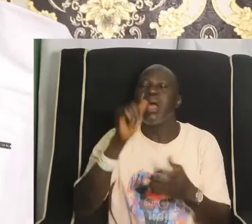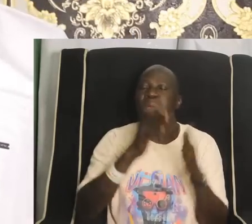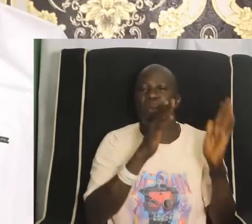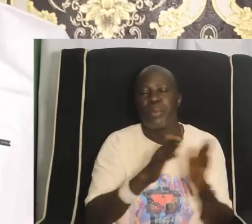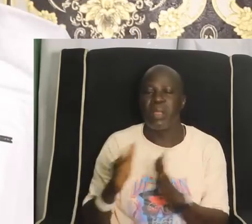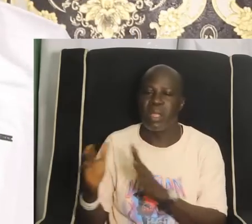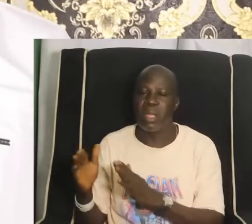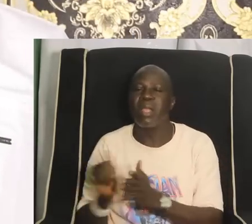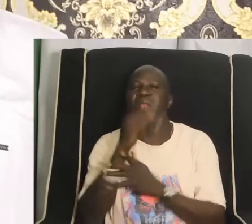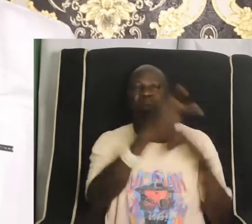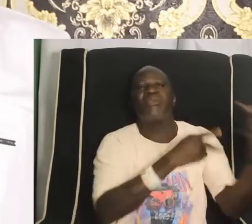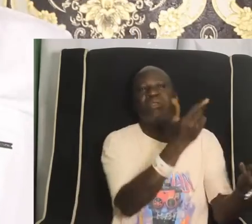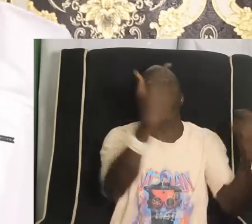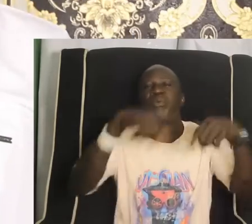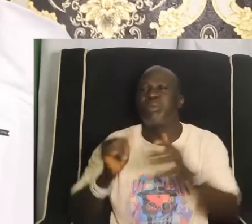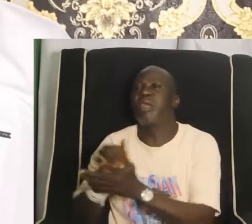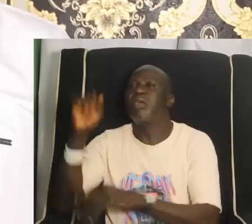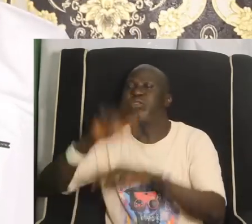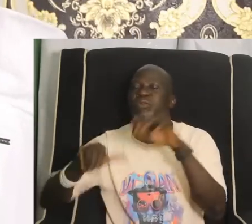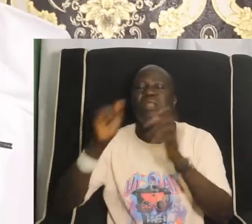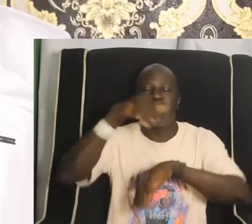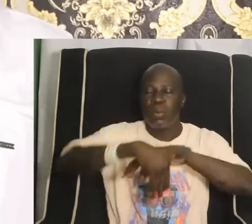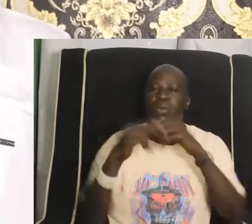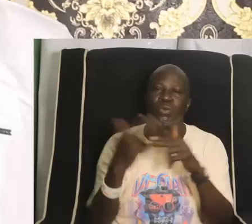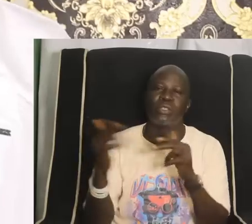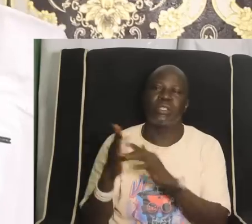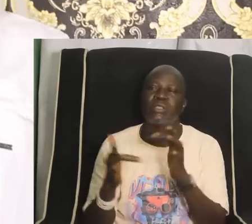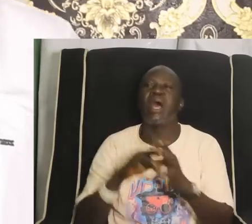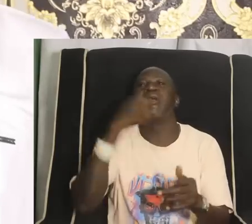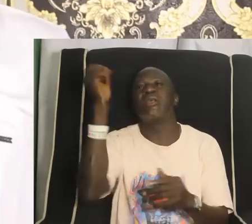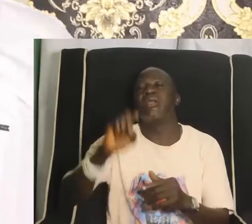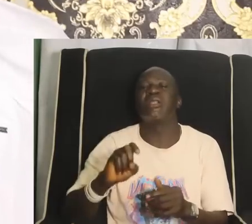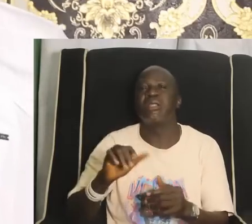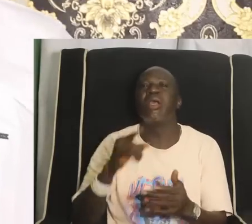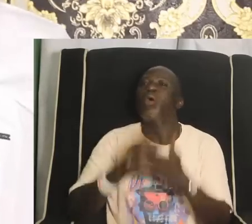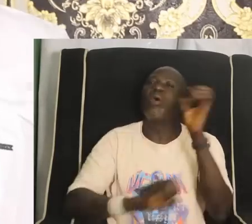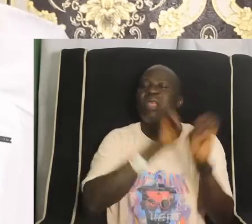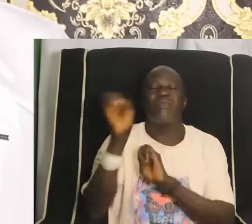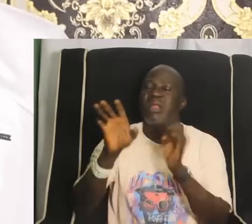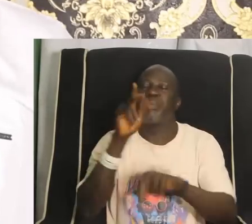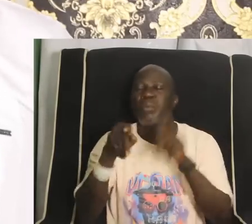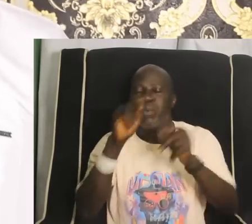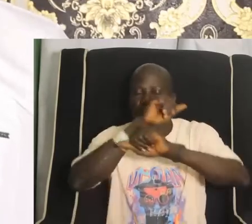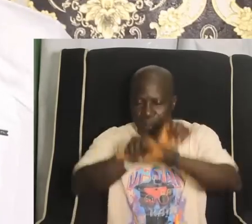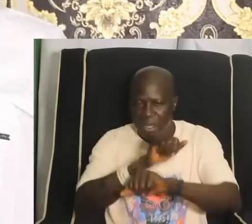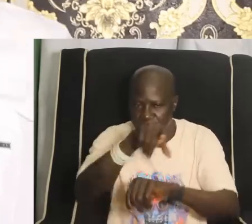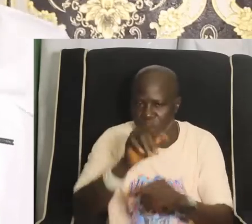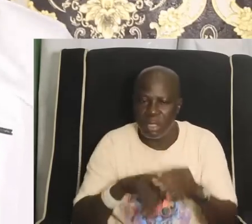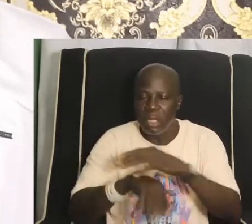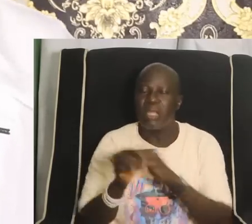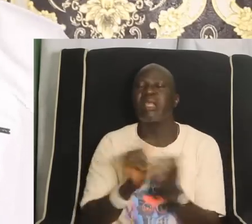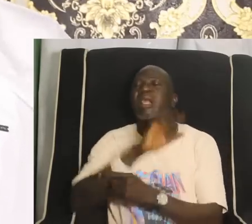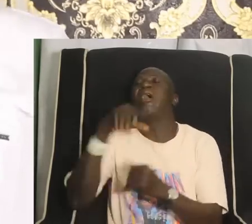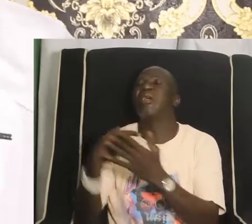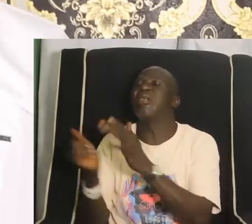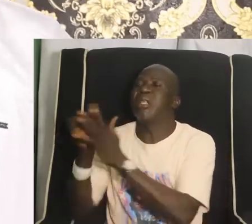Our Lord. Get prepared. Prophet is coming. In the name of Jesus, I decree. Maybe today you will be back. You can say it.